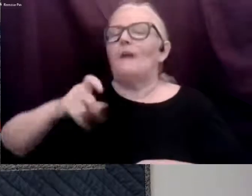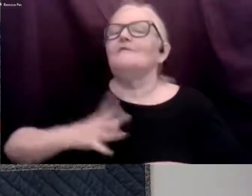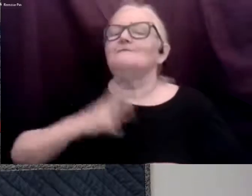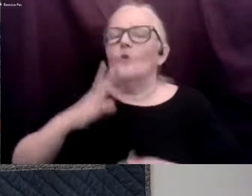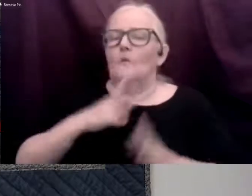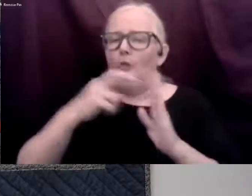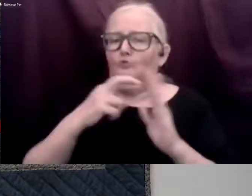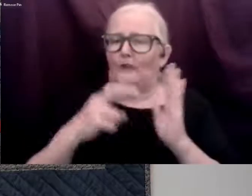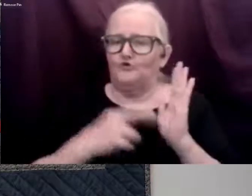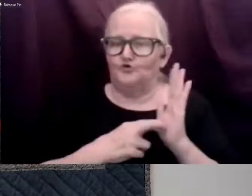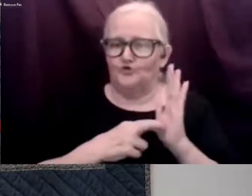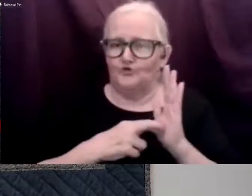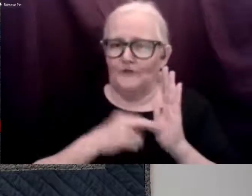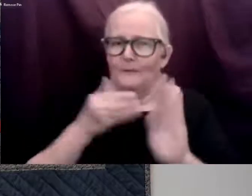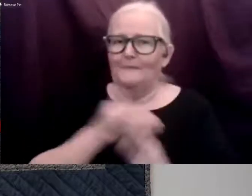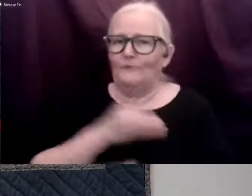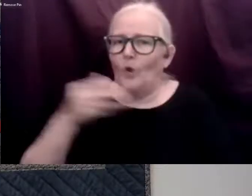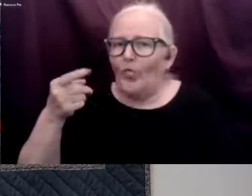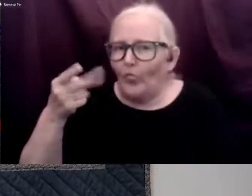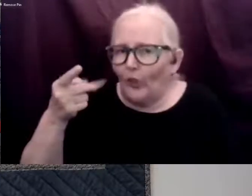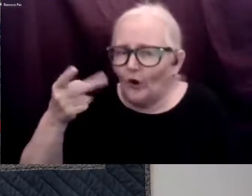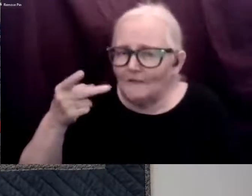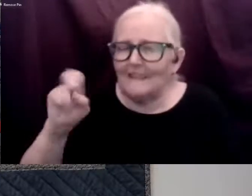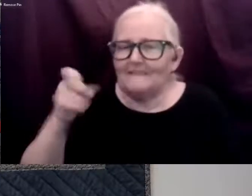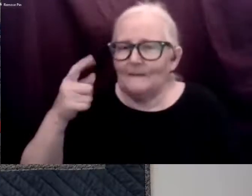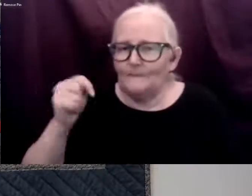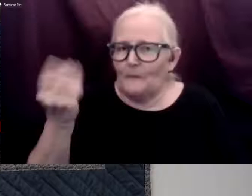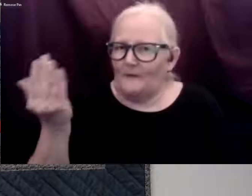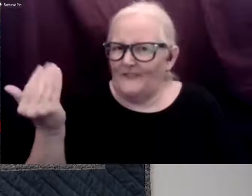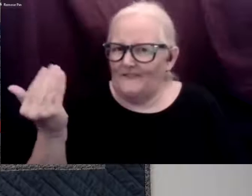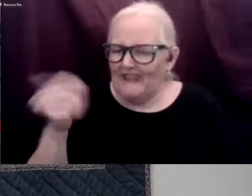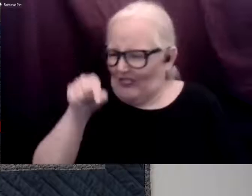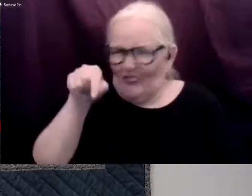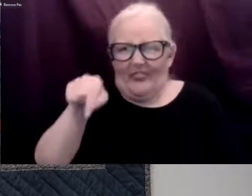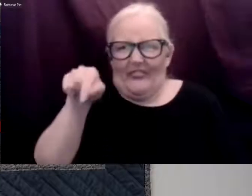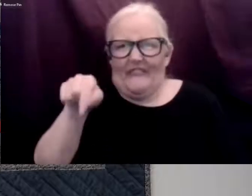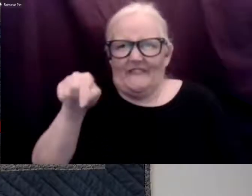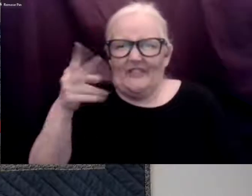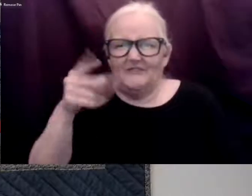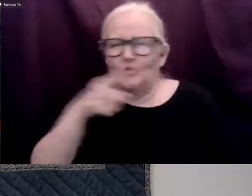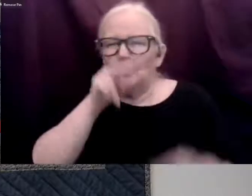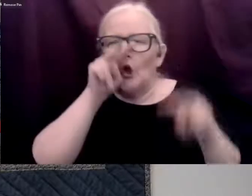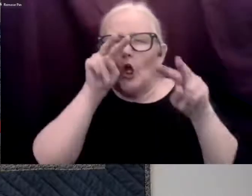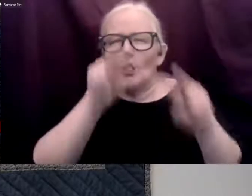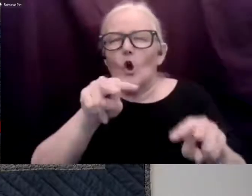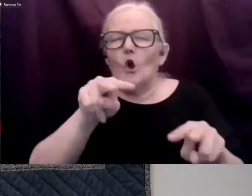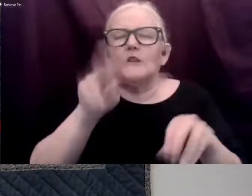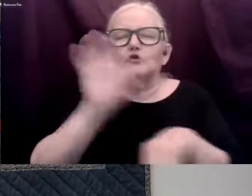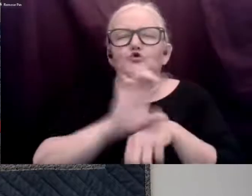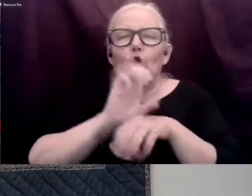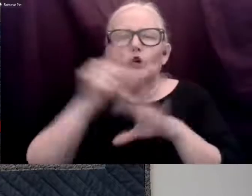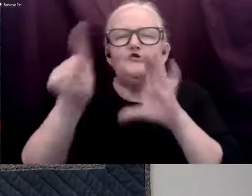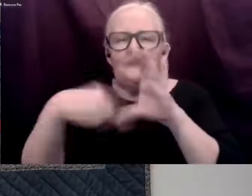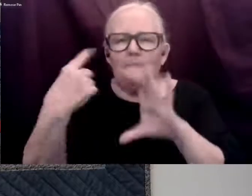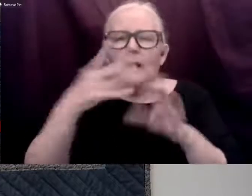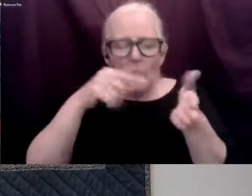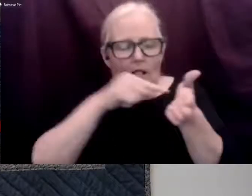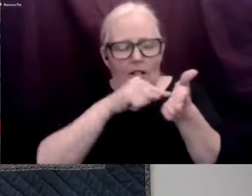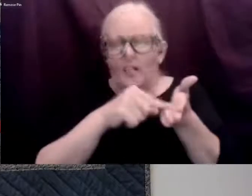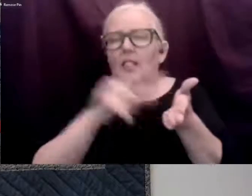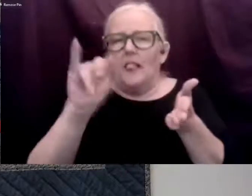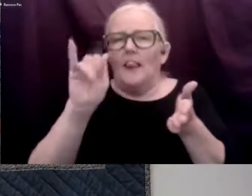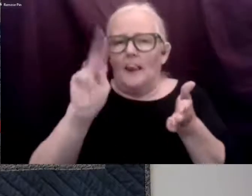September 15th. Check your inbox for the all-church email with the link to sign up. Our second announcement is about coming of